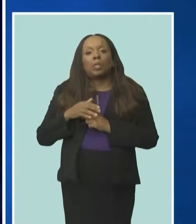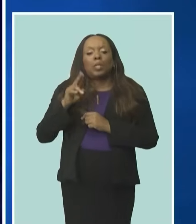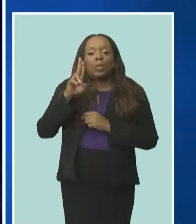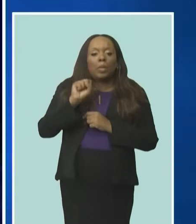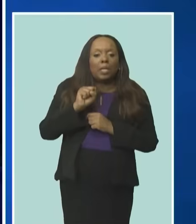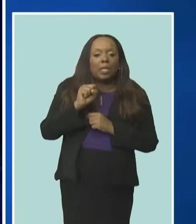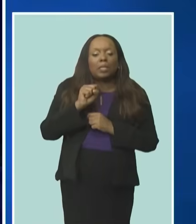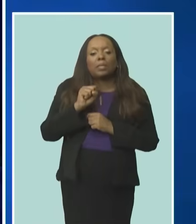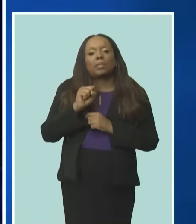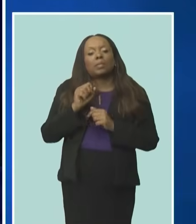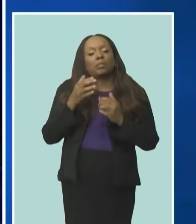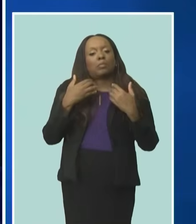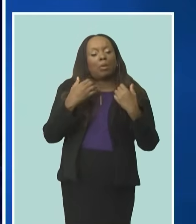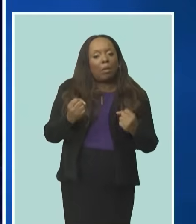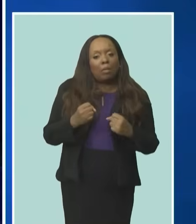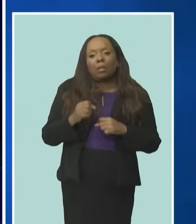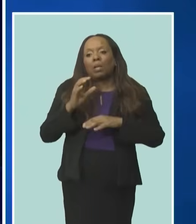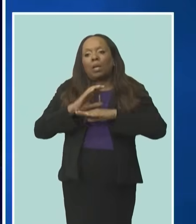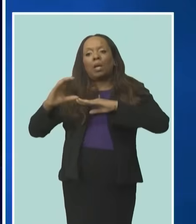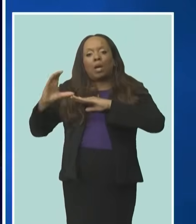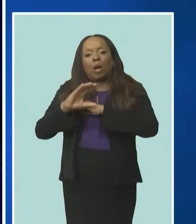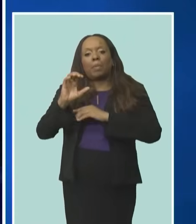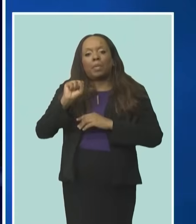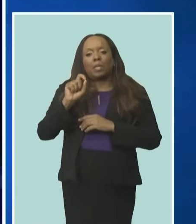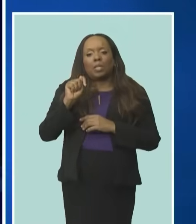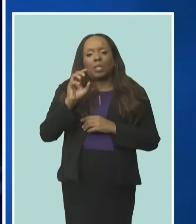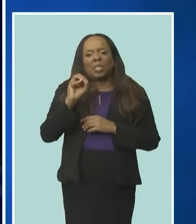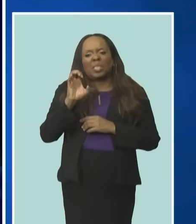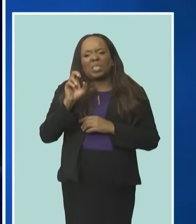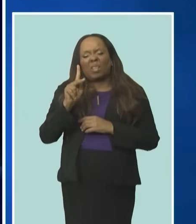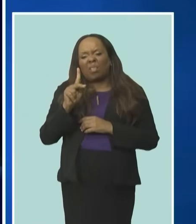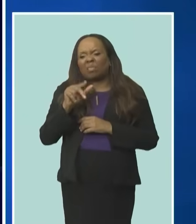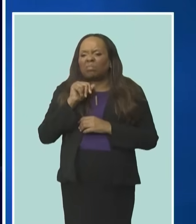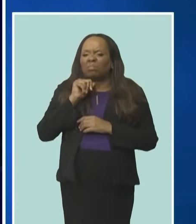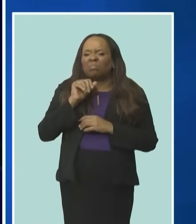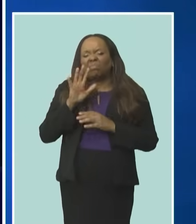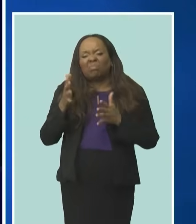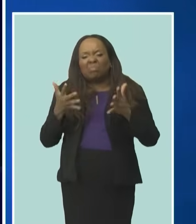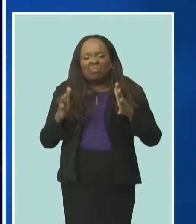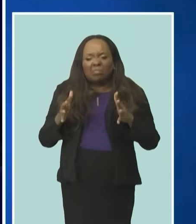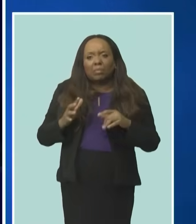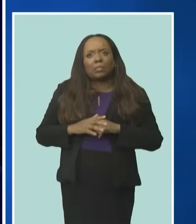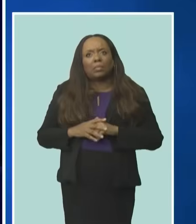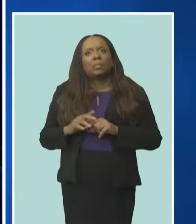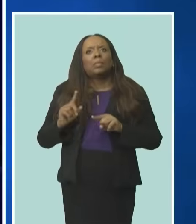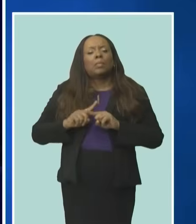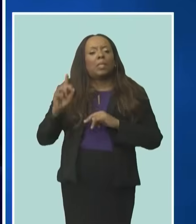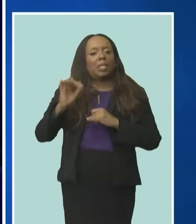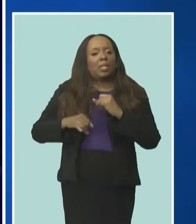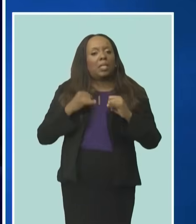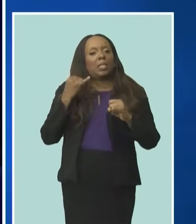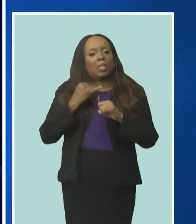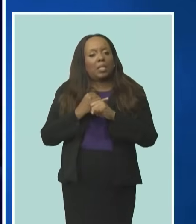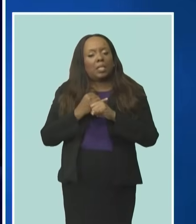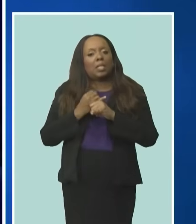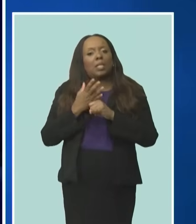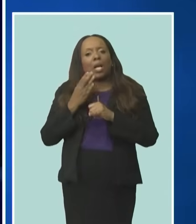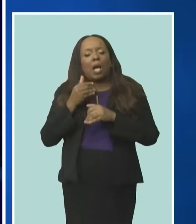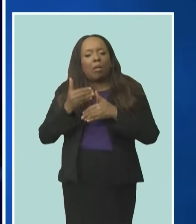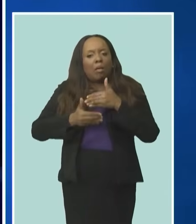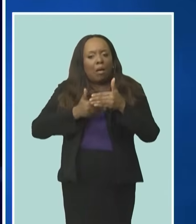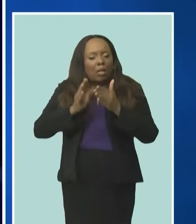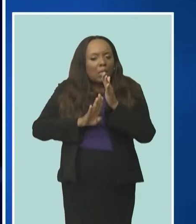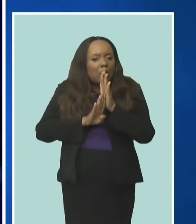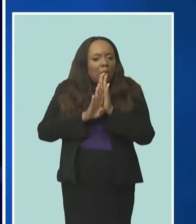are kind of flat, as often they are. The real secret weapon this year has been things outside the U.S., so what we call international and emerging markets shares.